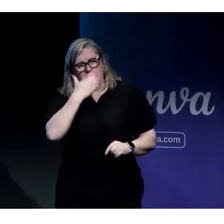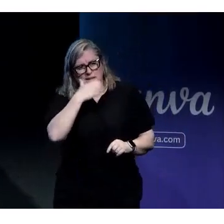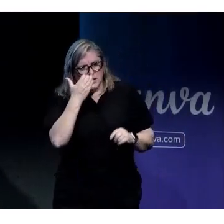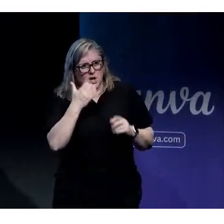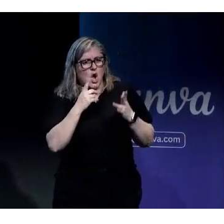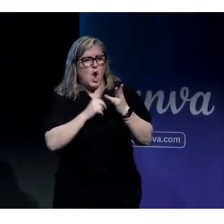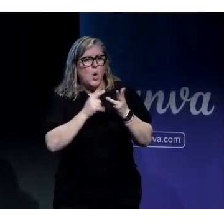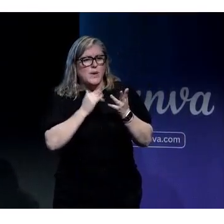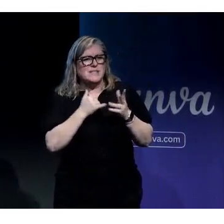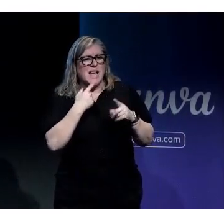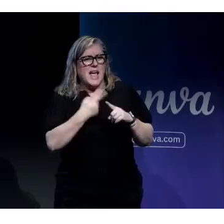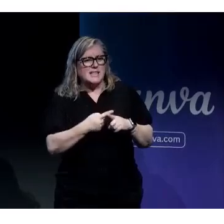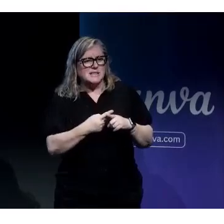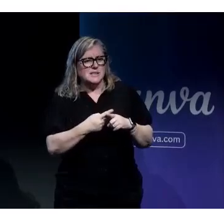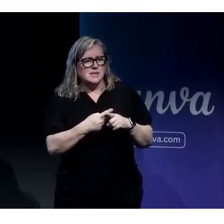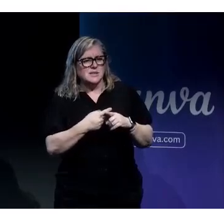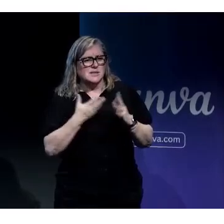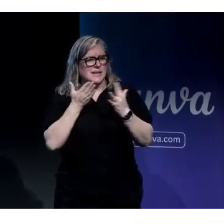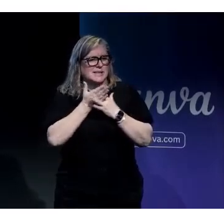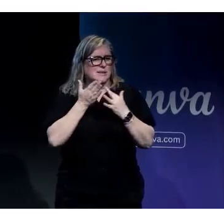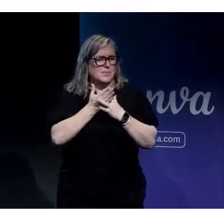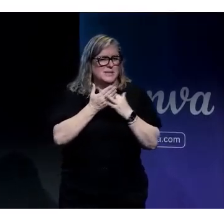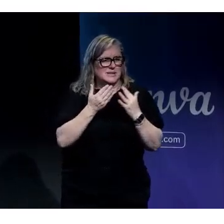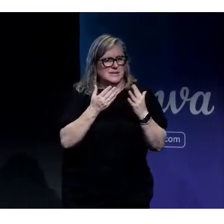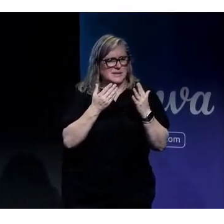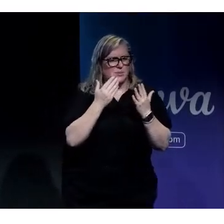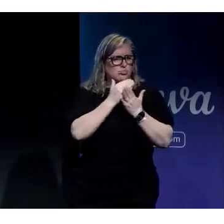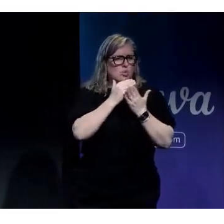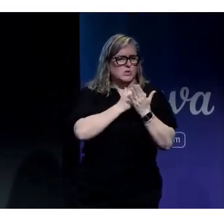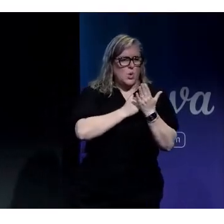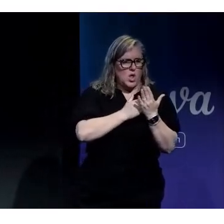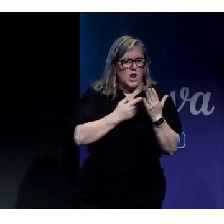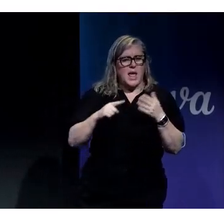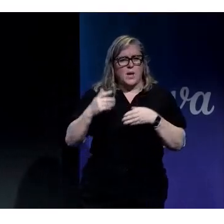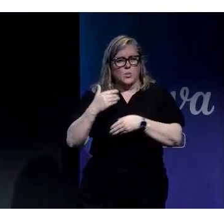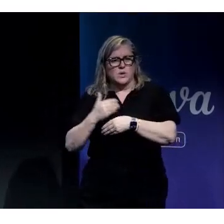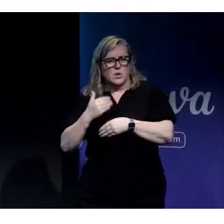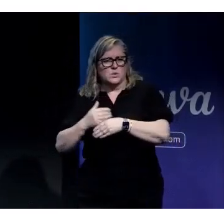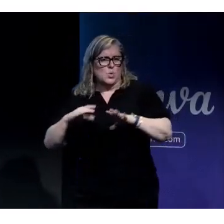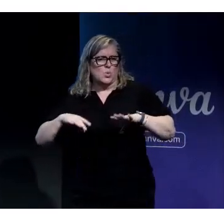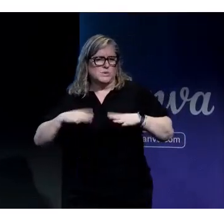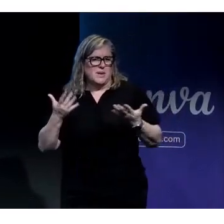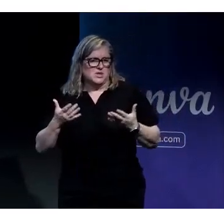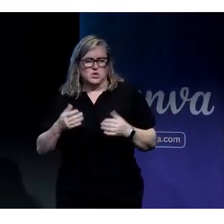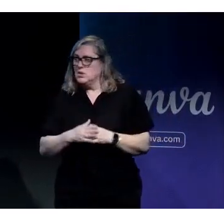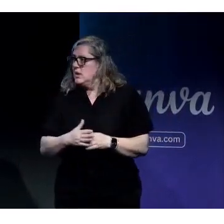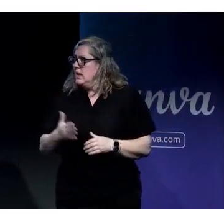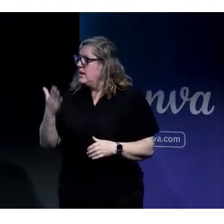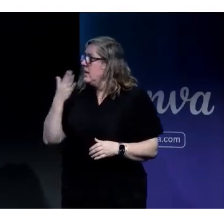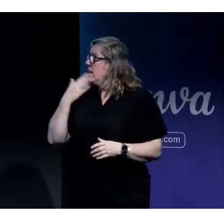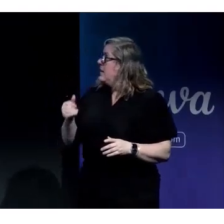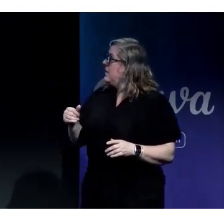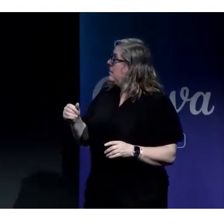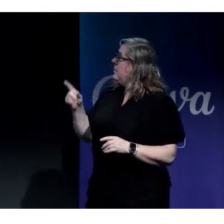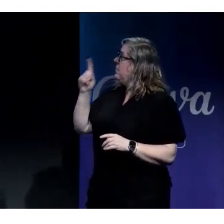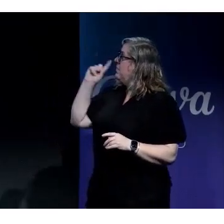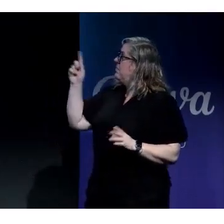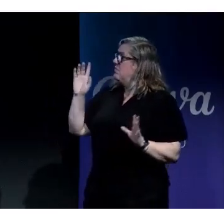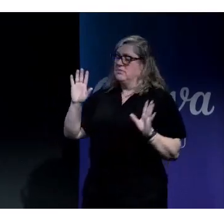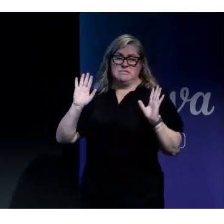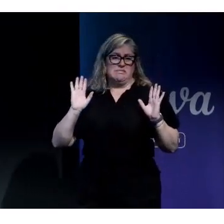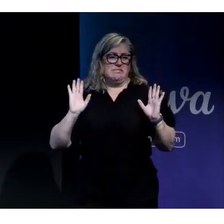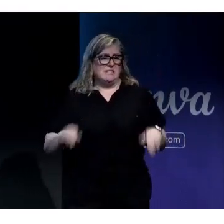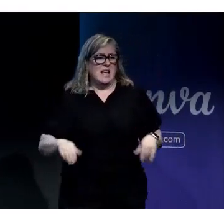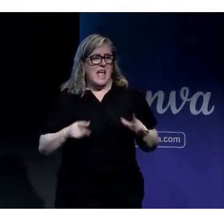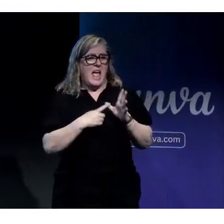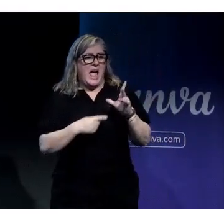X accessibility protocol and Windows UI automation. Also, please take this with a grain of salt. I'm not a native app